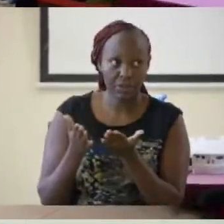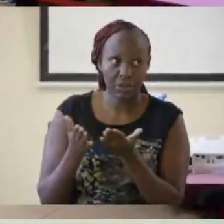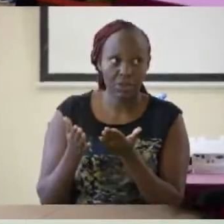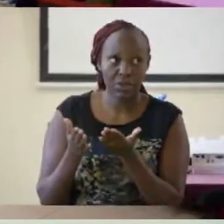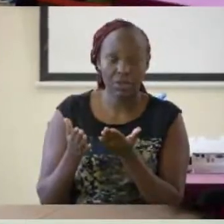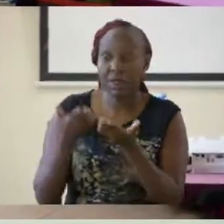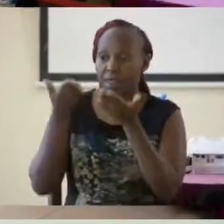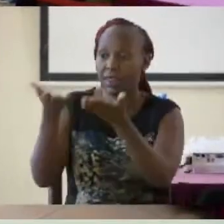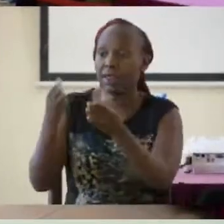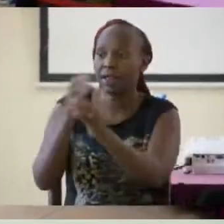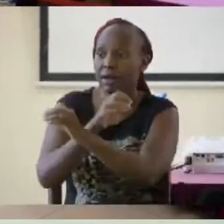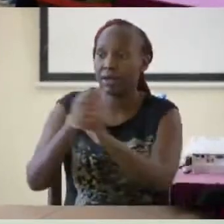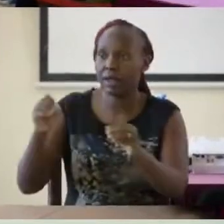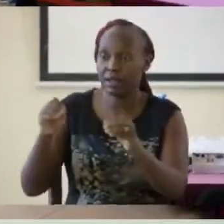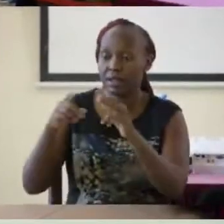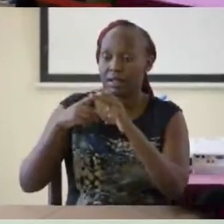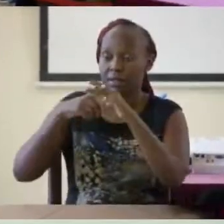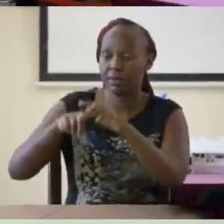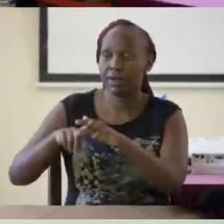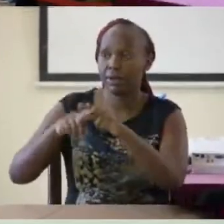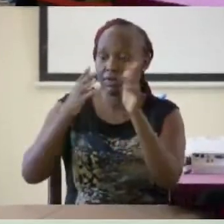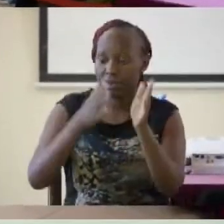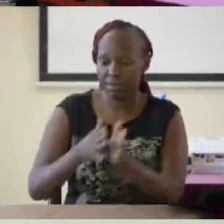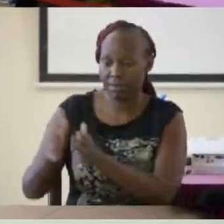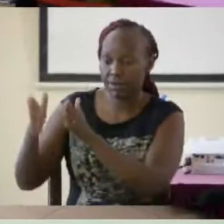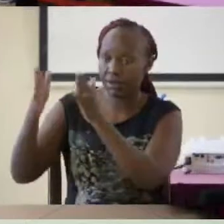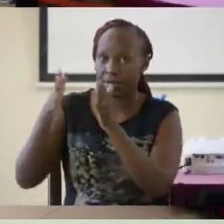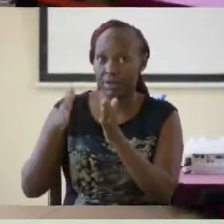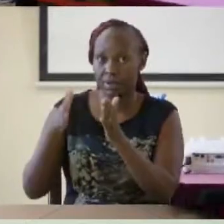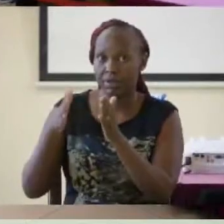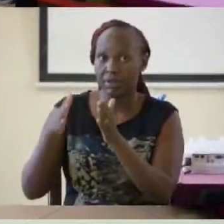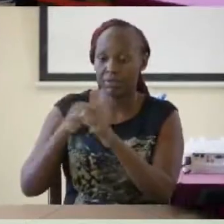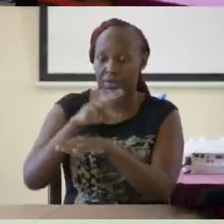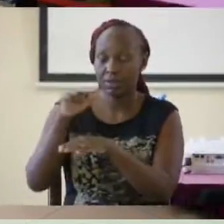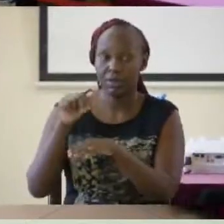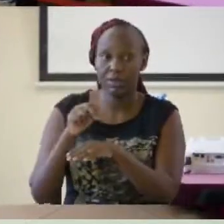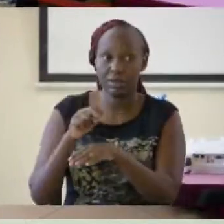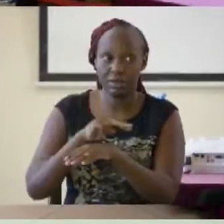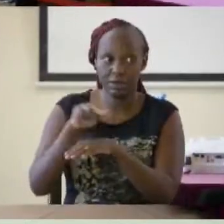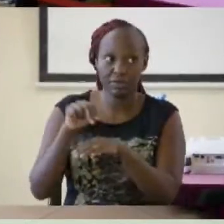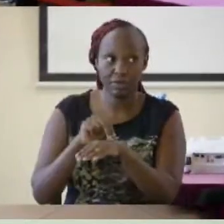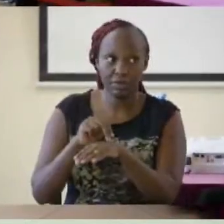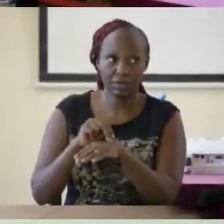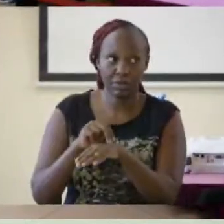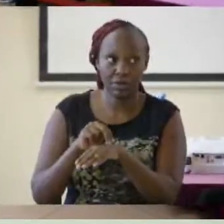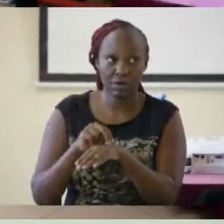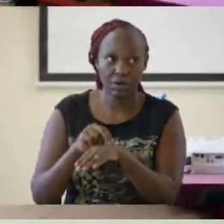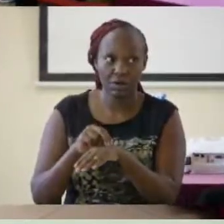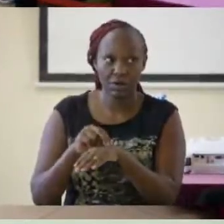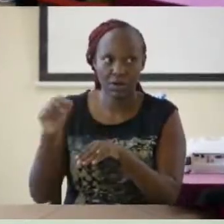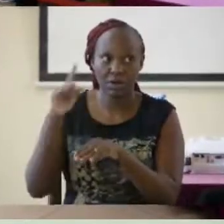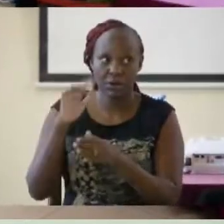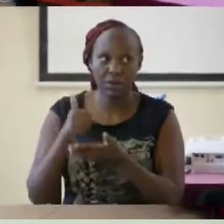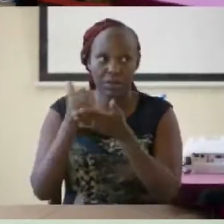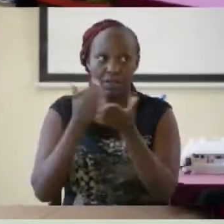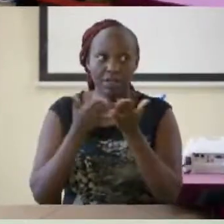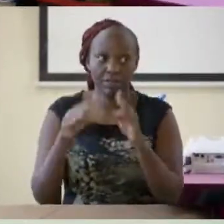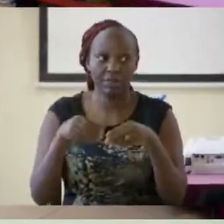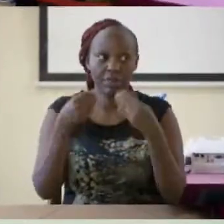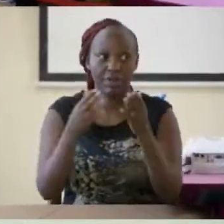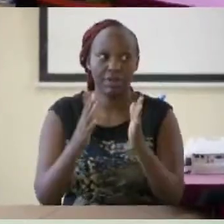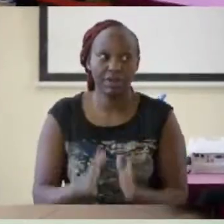not there at the beginning of planning phase for these other legal aid service